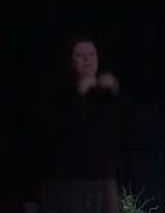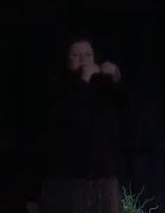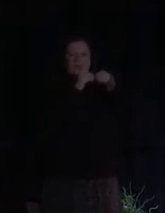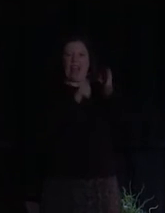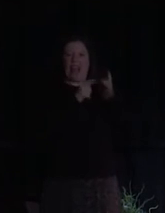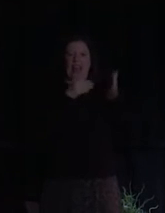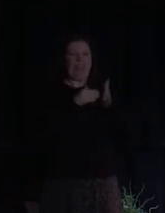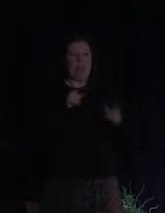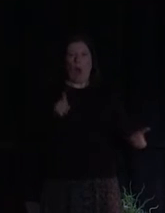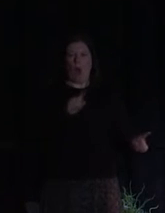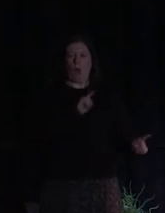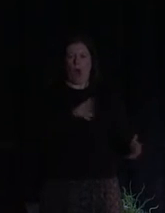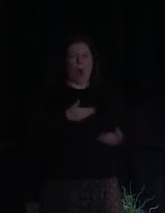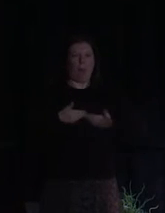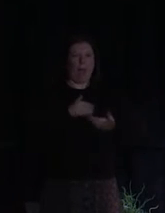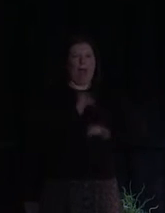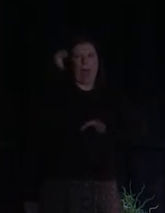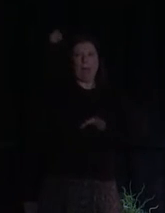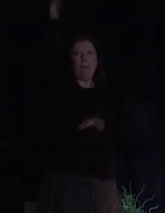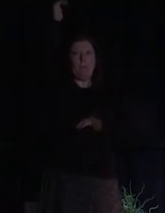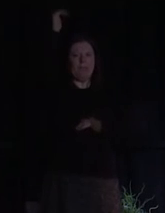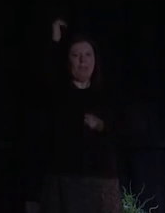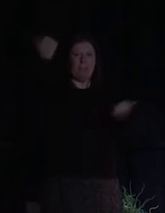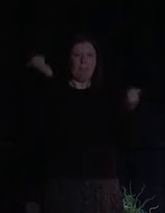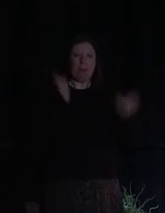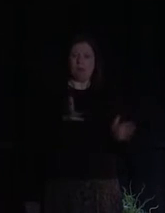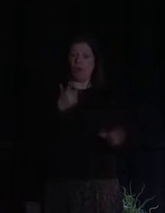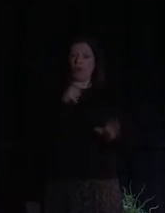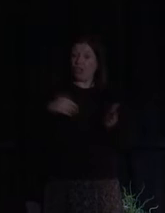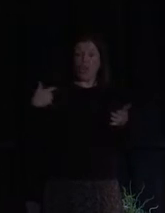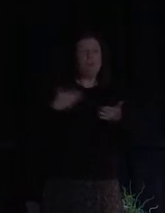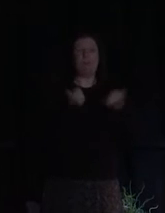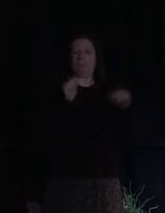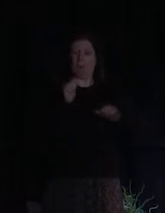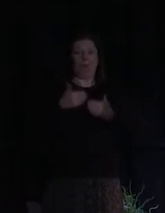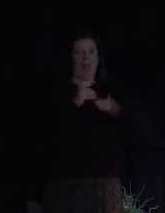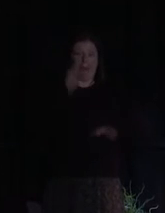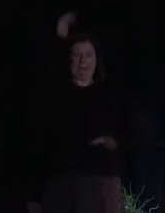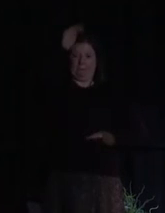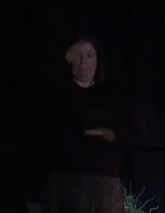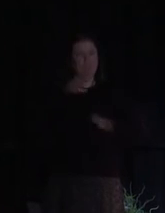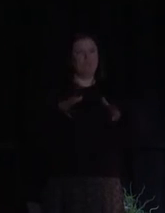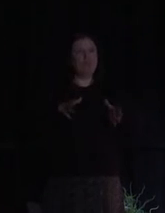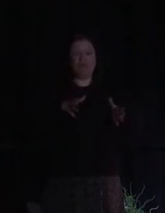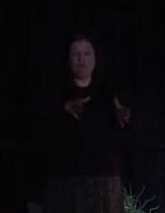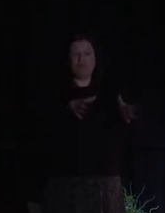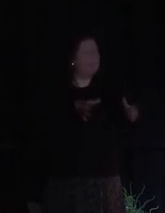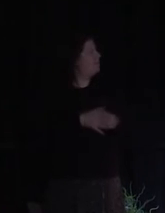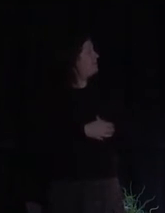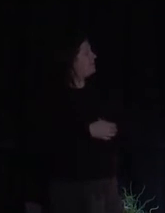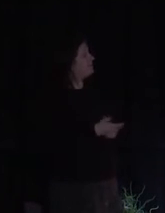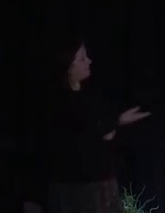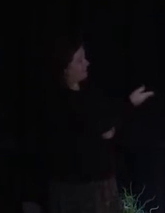from Walk the Plank said, that baby must be built. Hey, 3 years later, it happened, and it was so wonderful to see